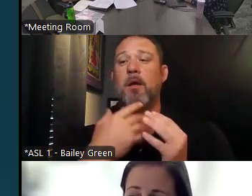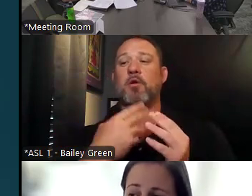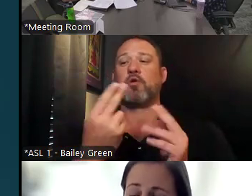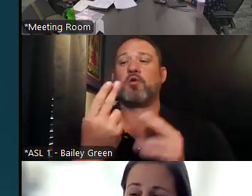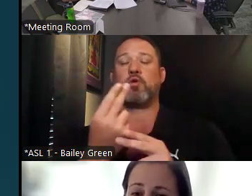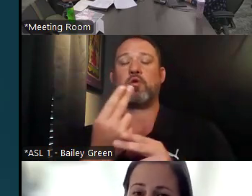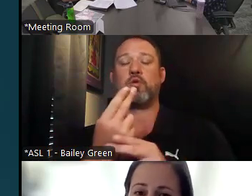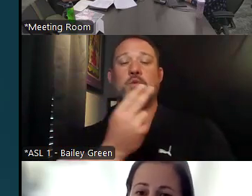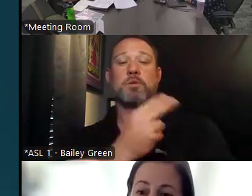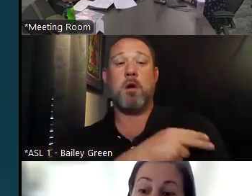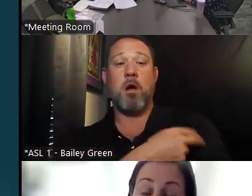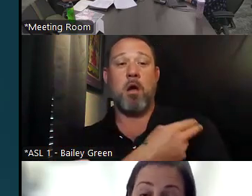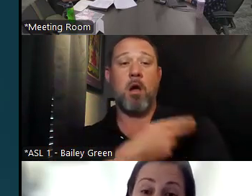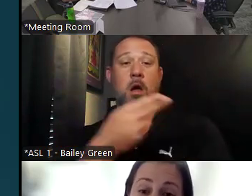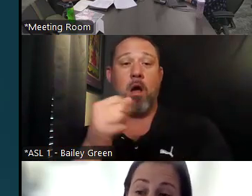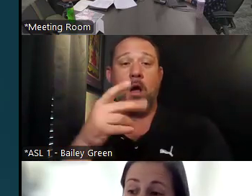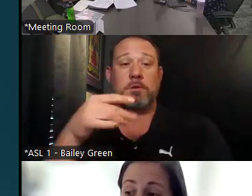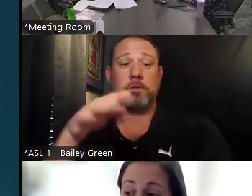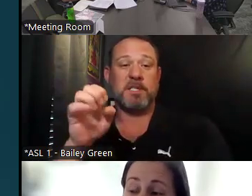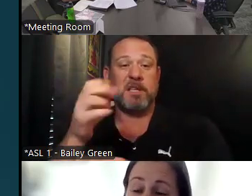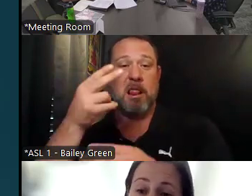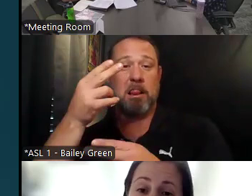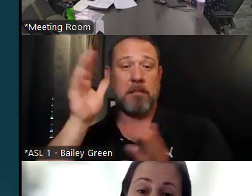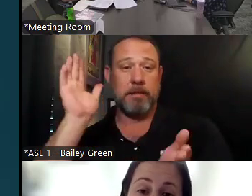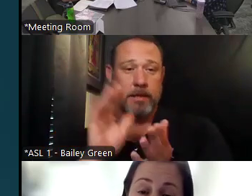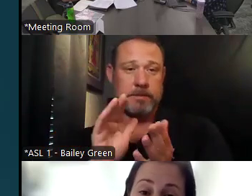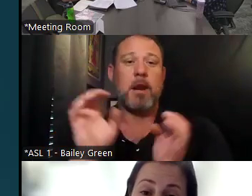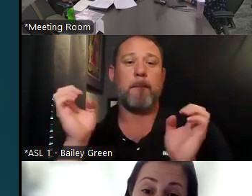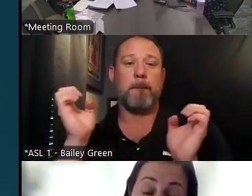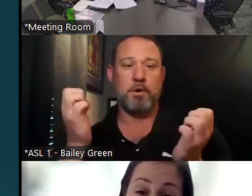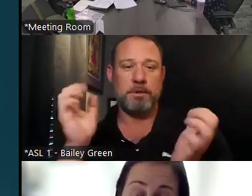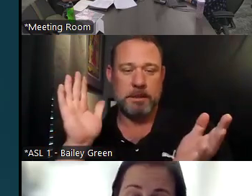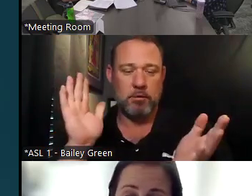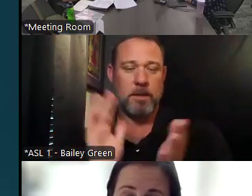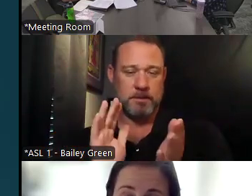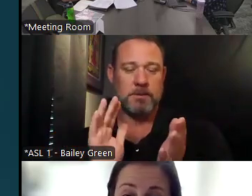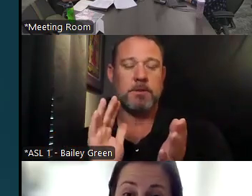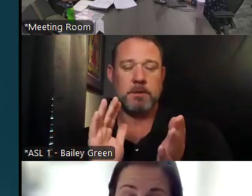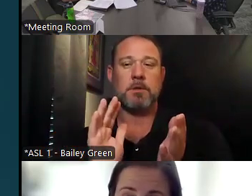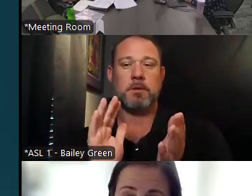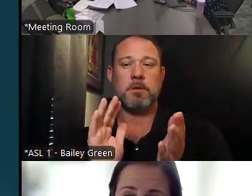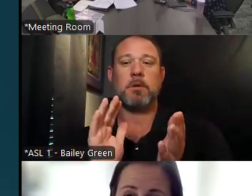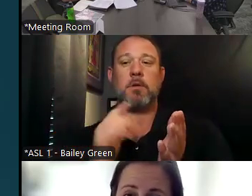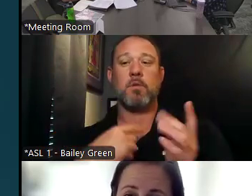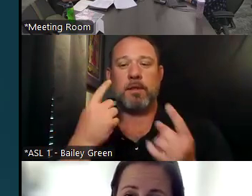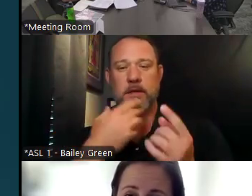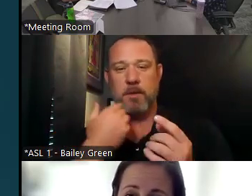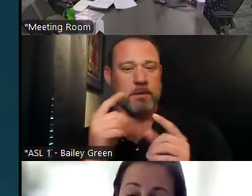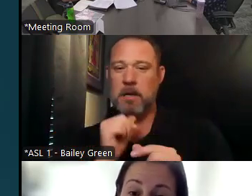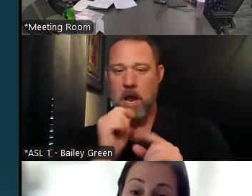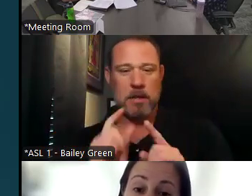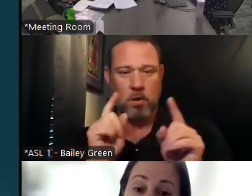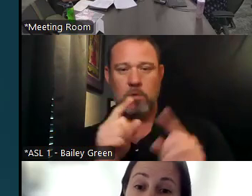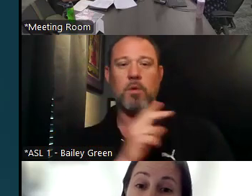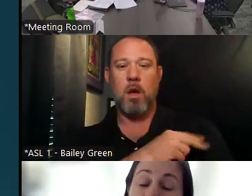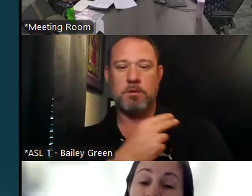hospice less. Some people actually use emergency room less. Oftentimes, we think this is a better thing not to go to the hospital, but we